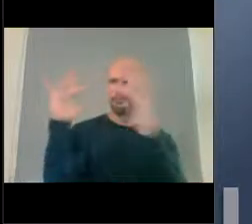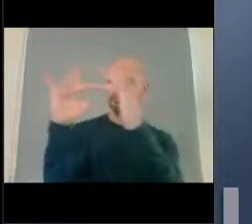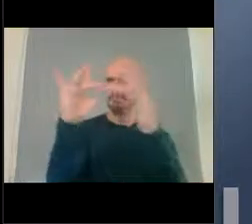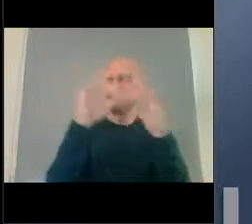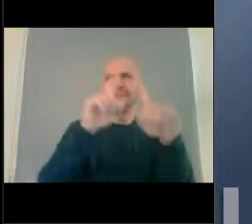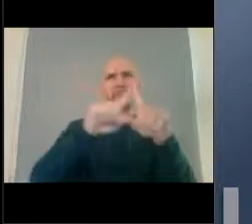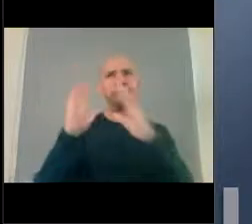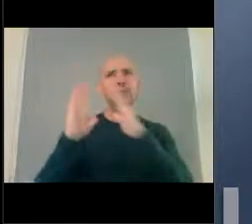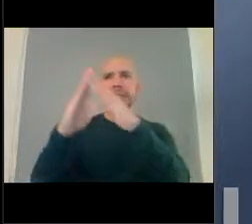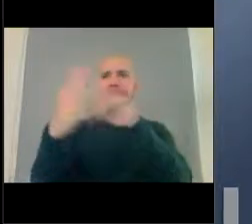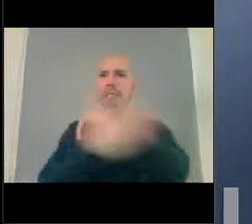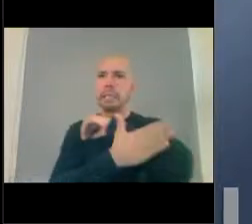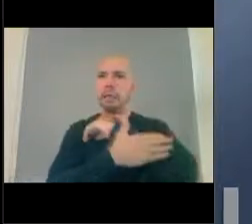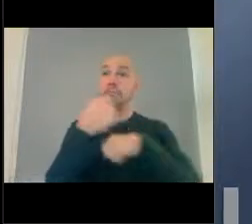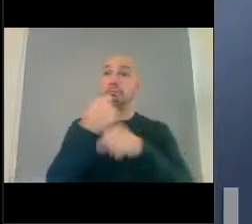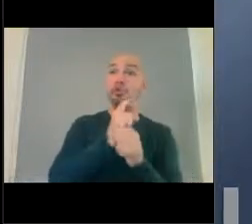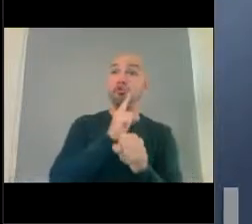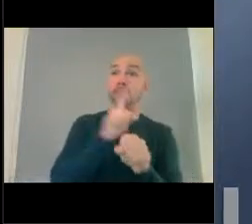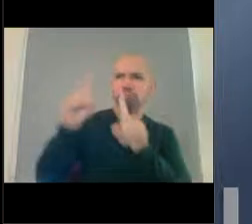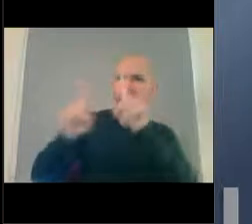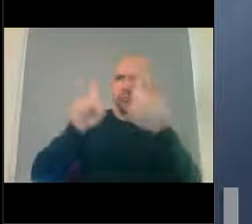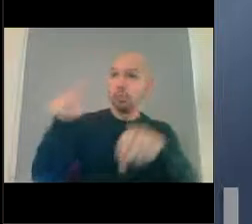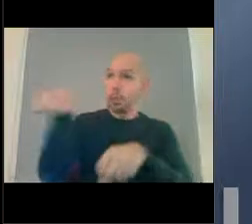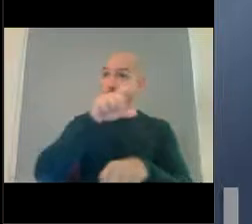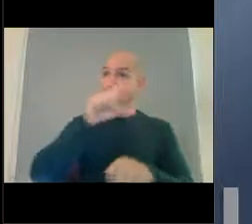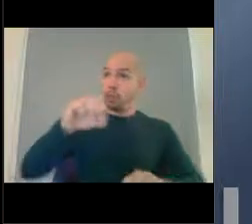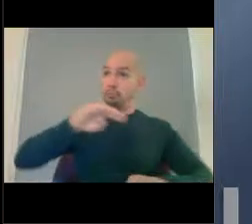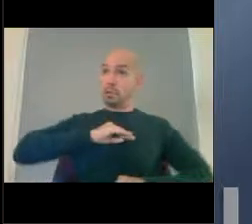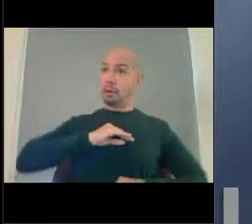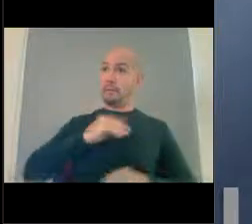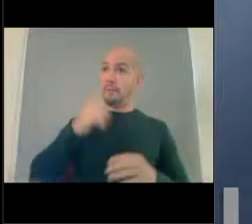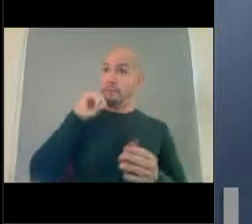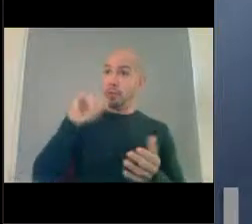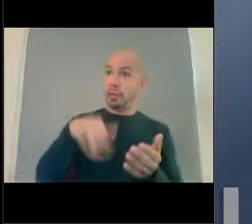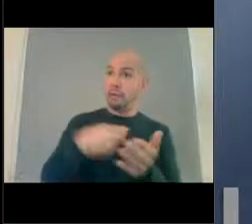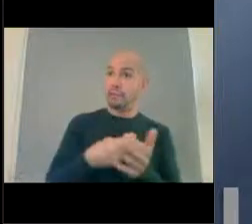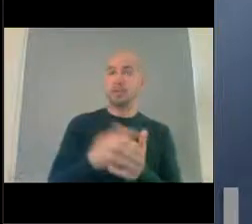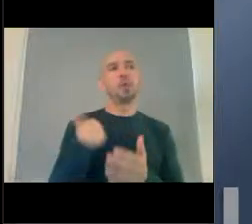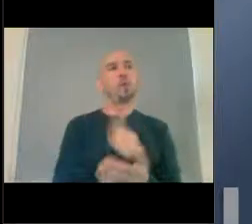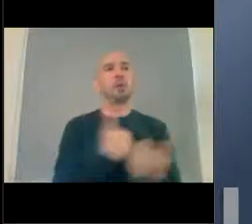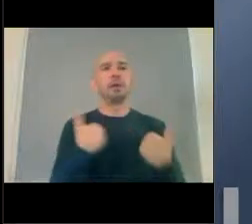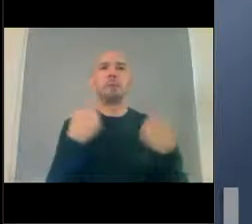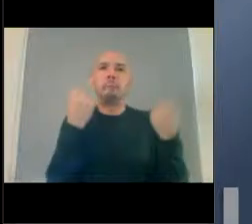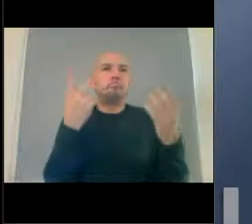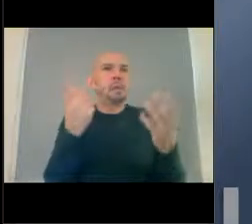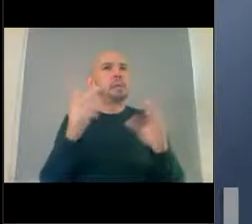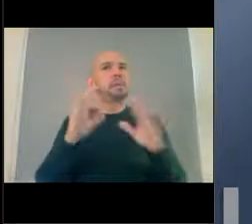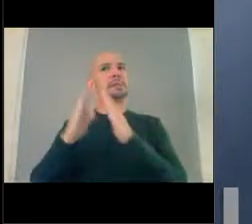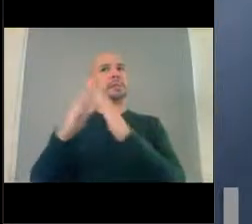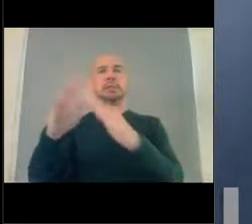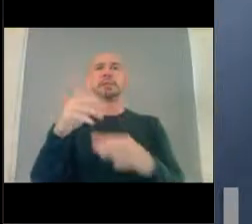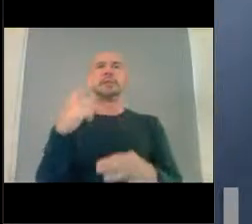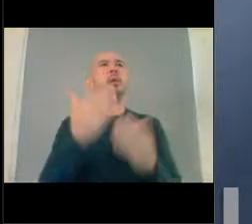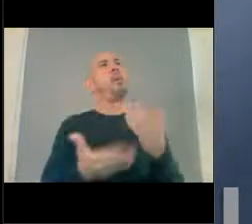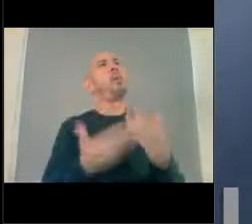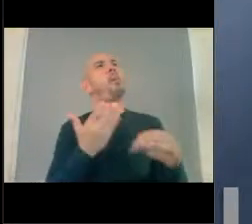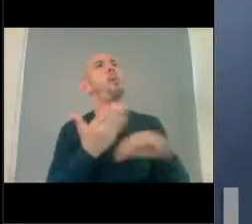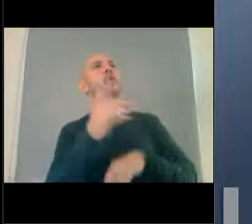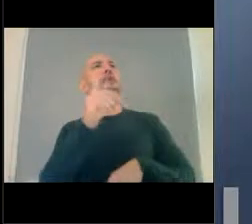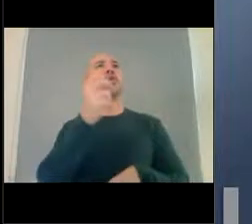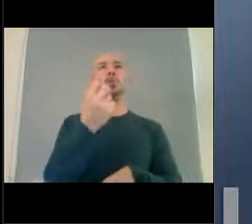can access these funds we have almost all jurisdictions ready to be deemed eligible at this meeting and about a dozen that we expect will be